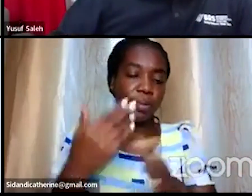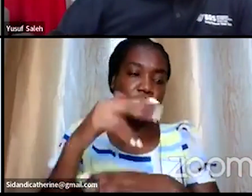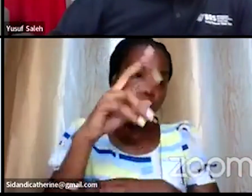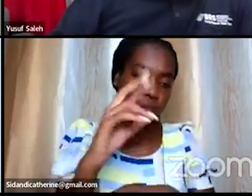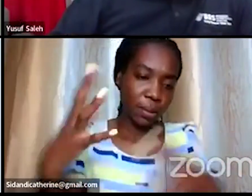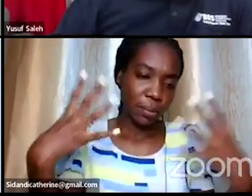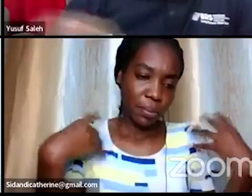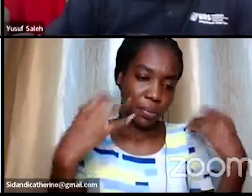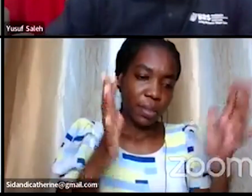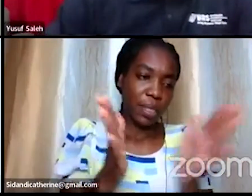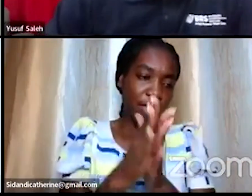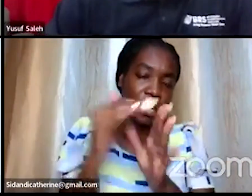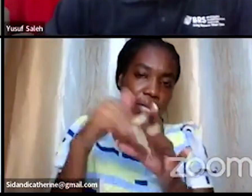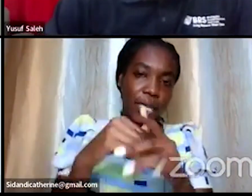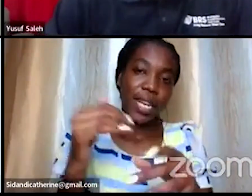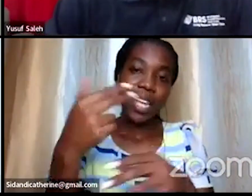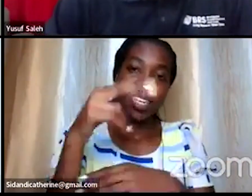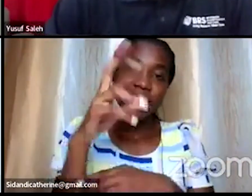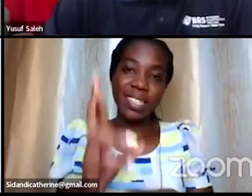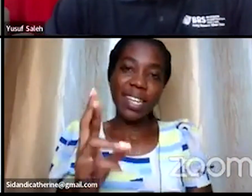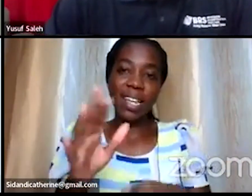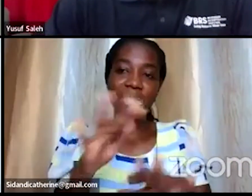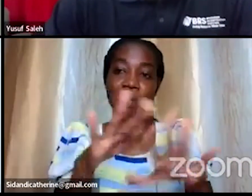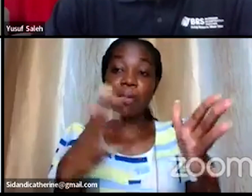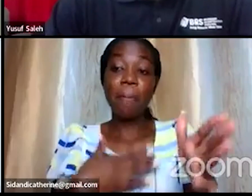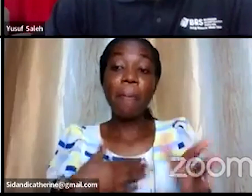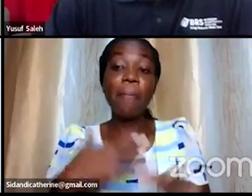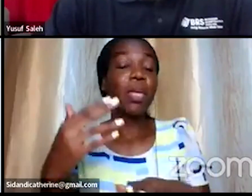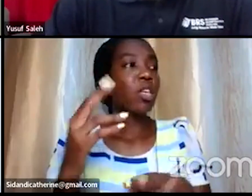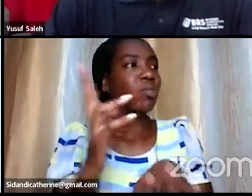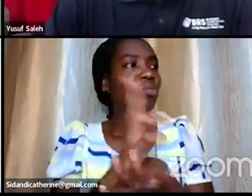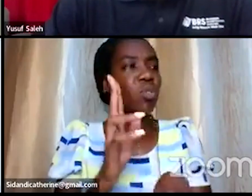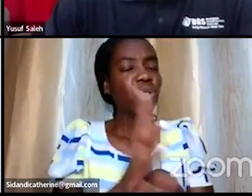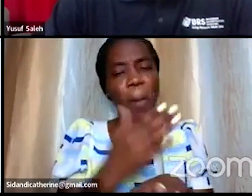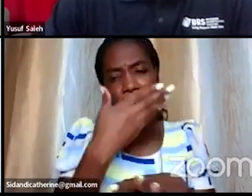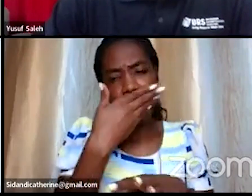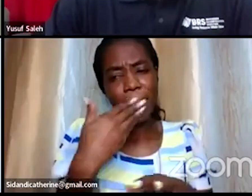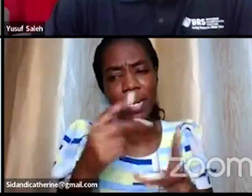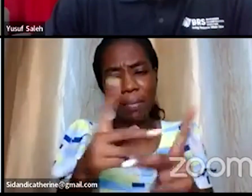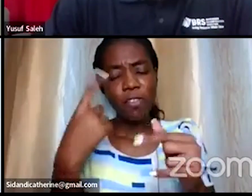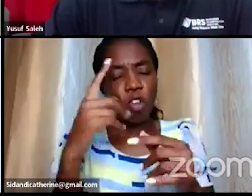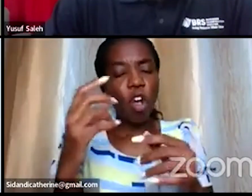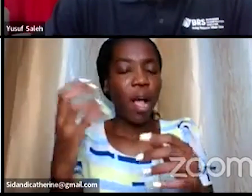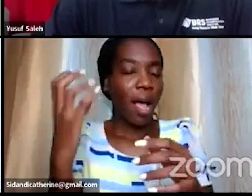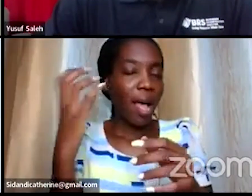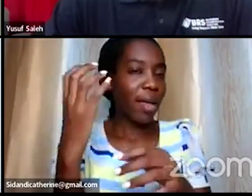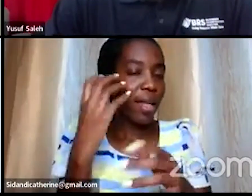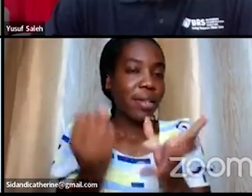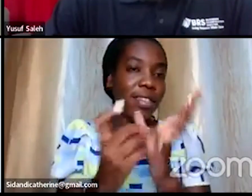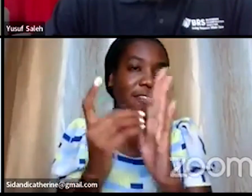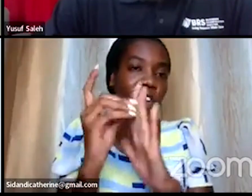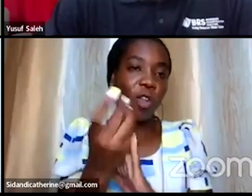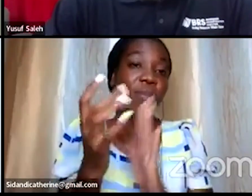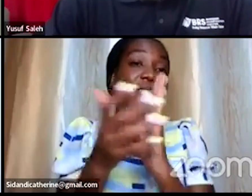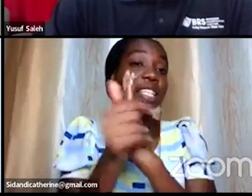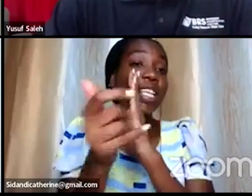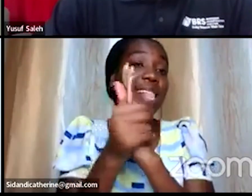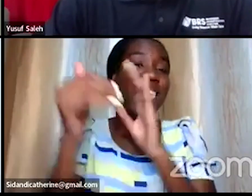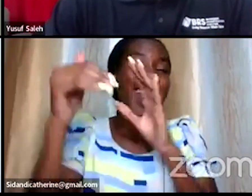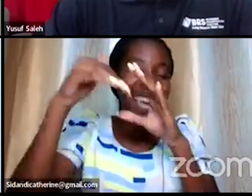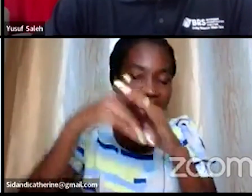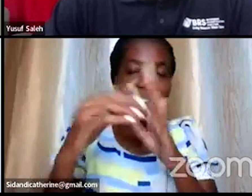HR space, for the last 12 years, I've spent the better part of my career developing my skills in talent development.